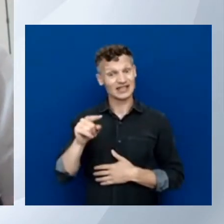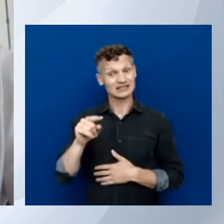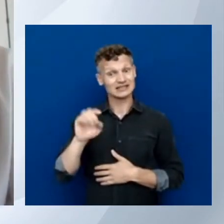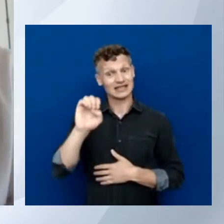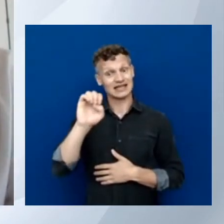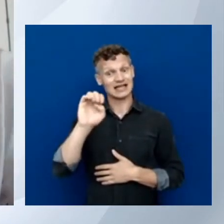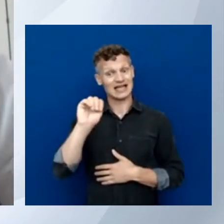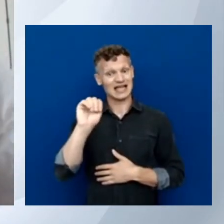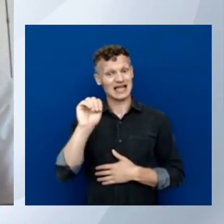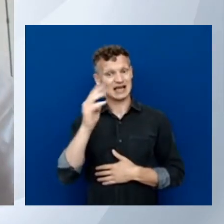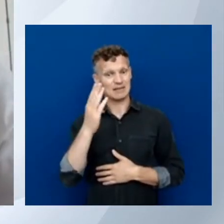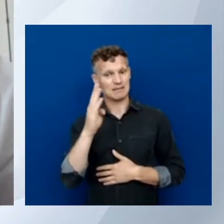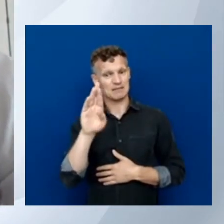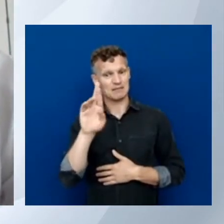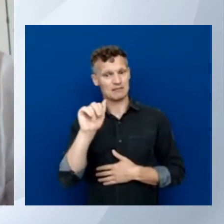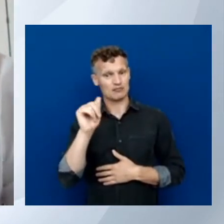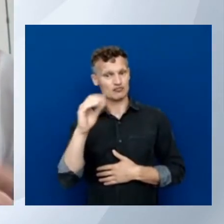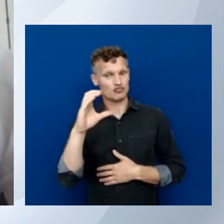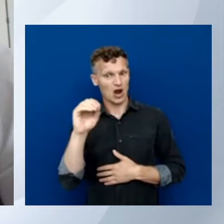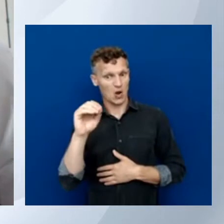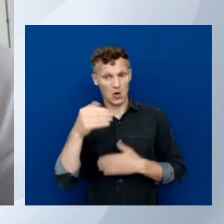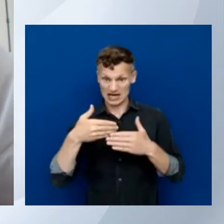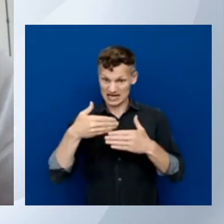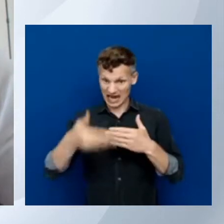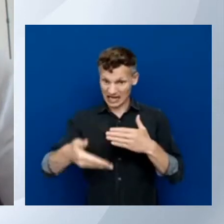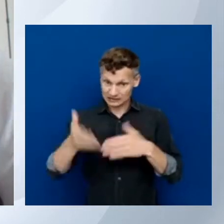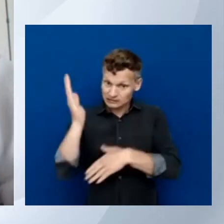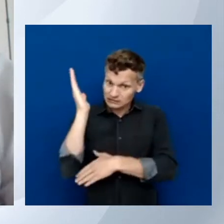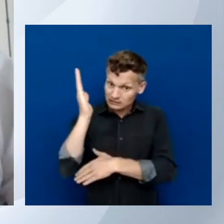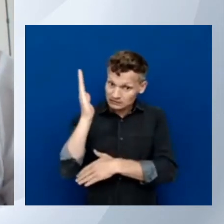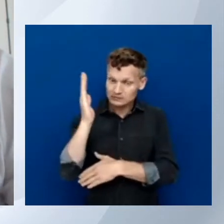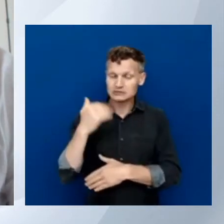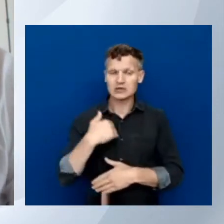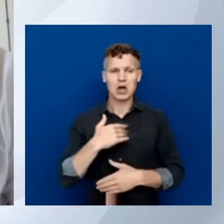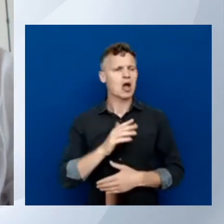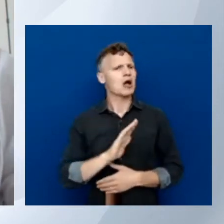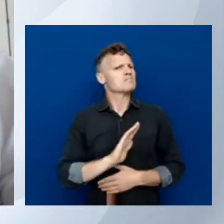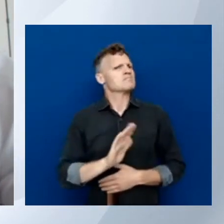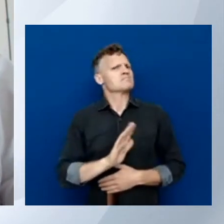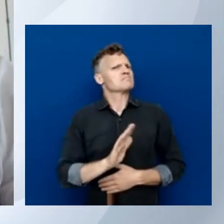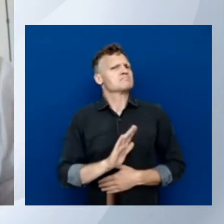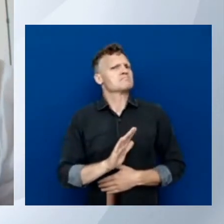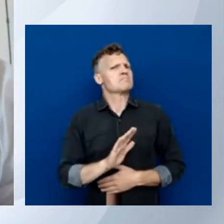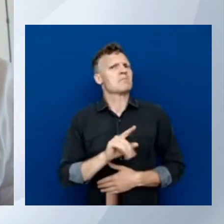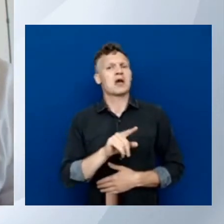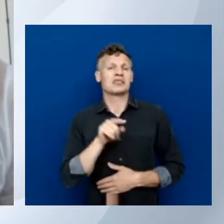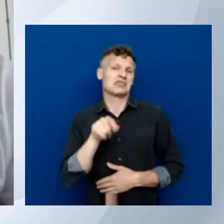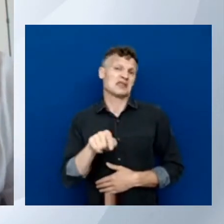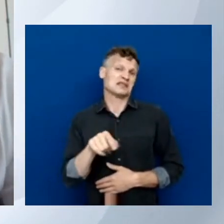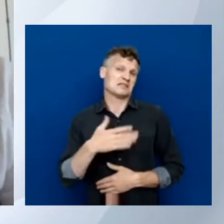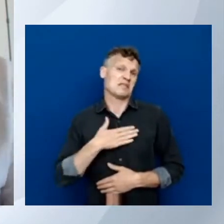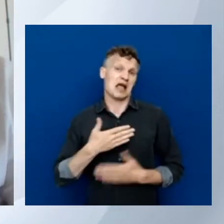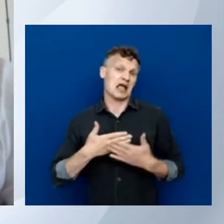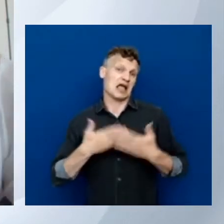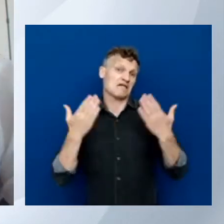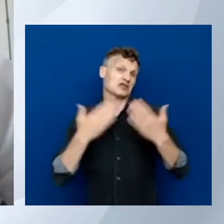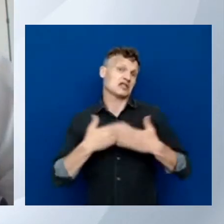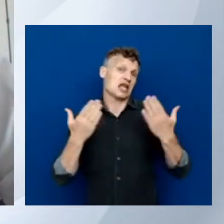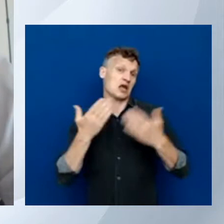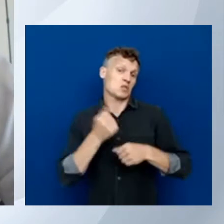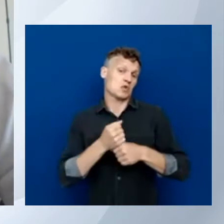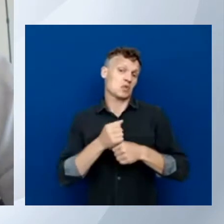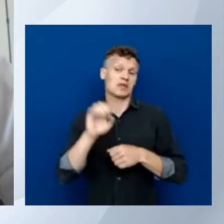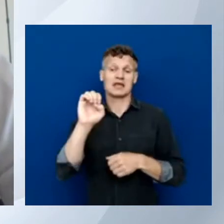It's not going to feature directly, but I mean, I use this in my day-to-day work with Umbraco, so it definitely